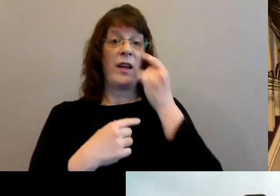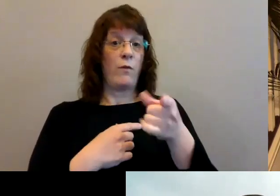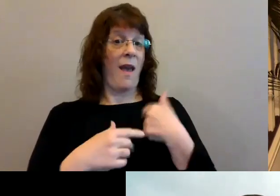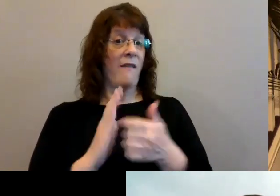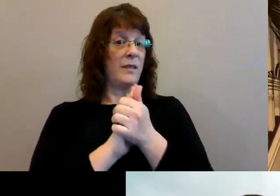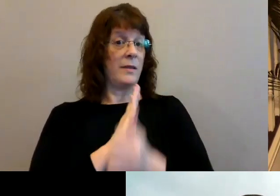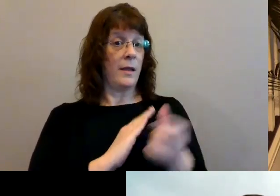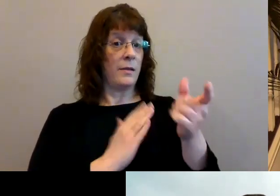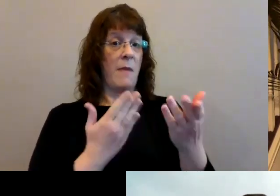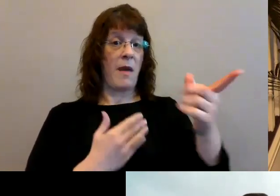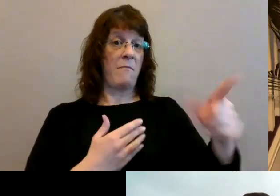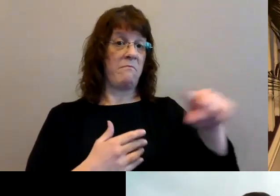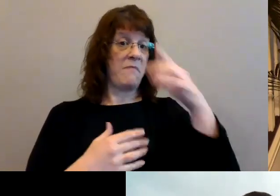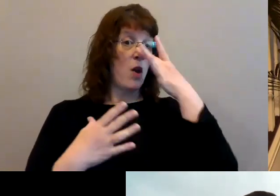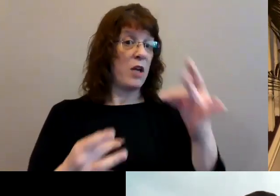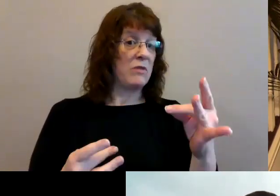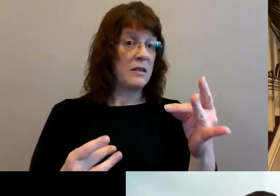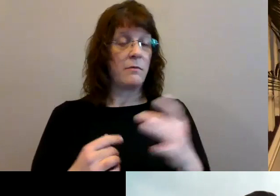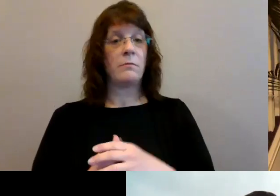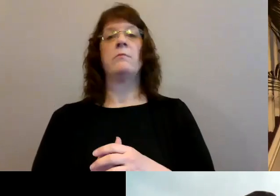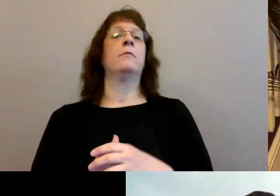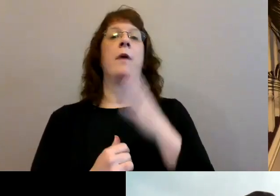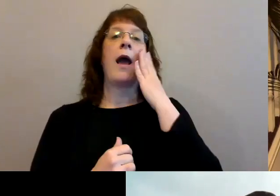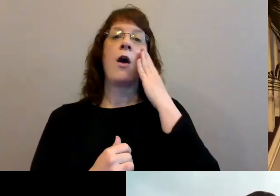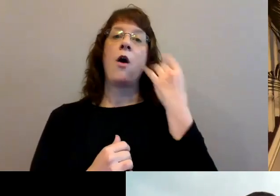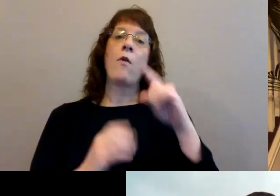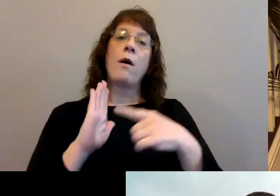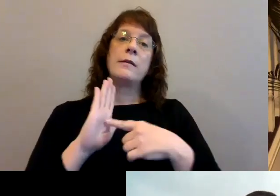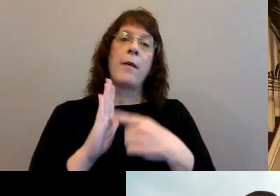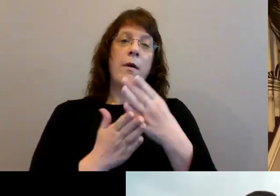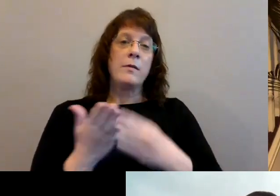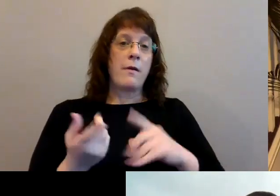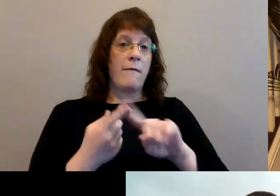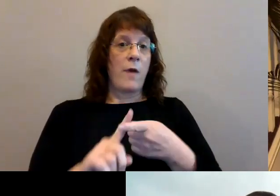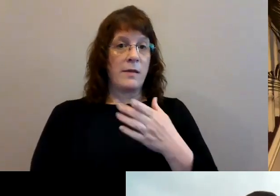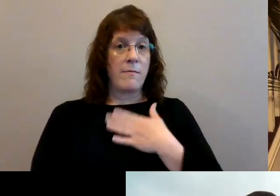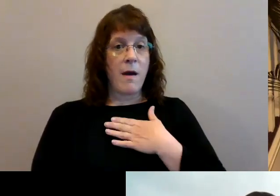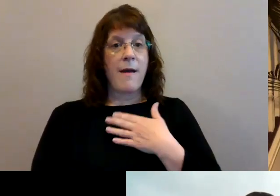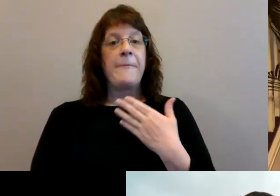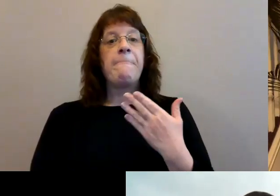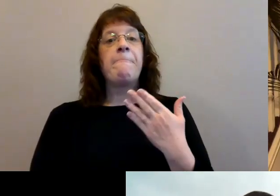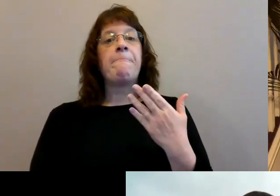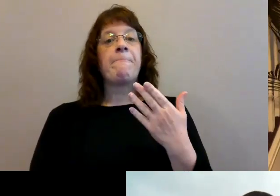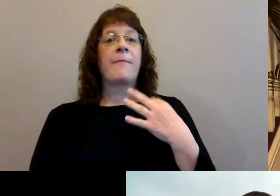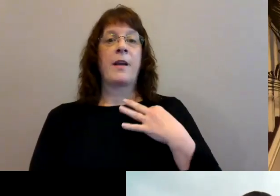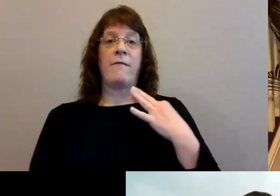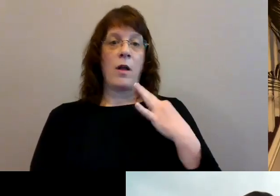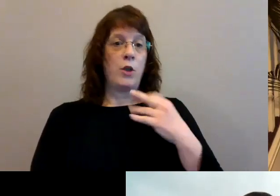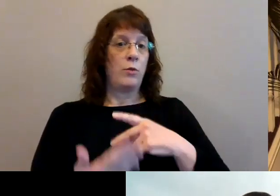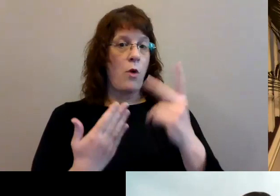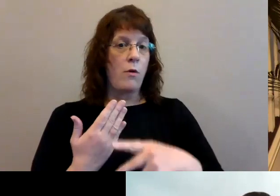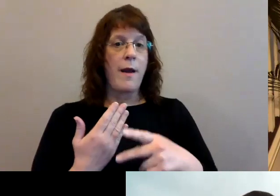be interested. But I know, for example, some of friends of mine were in this volunteering program where they